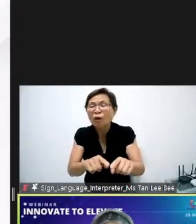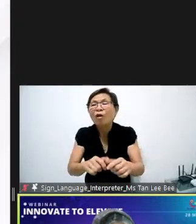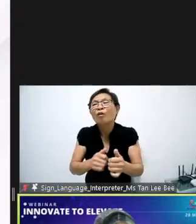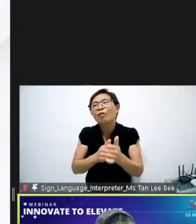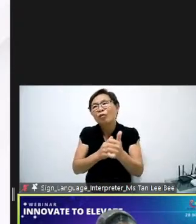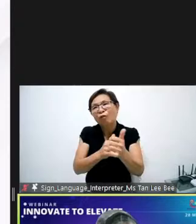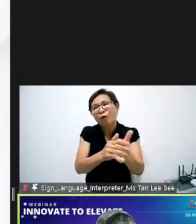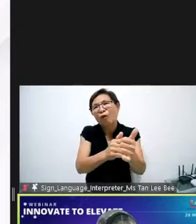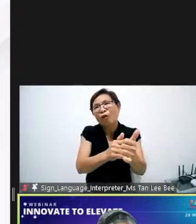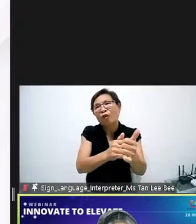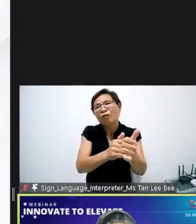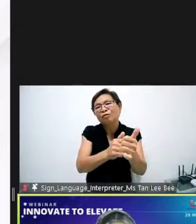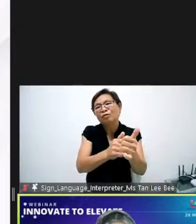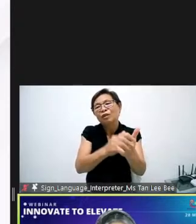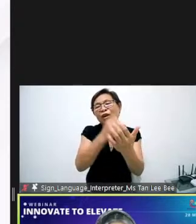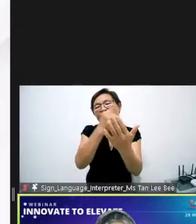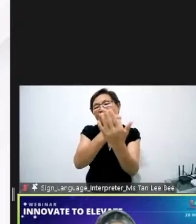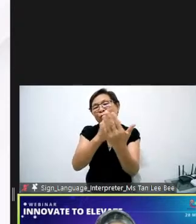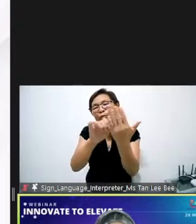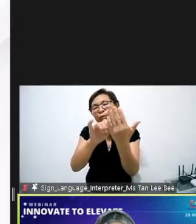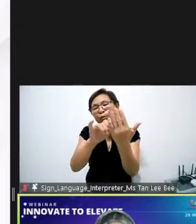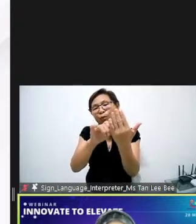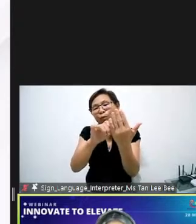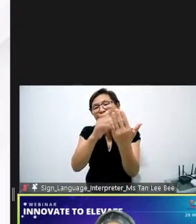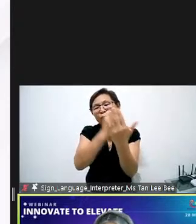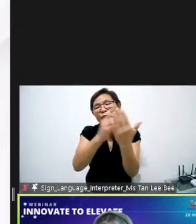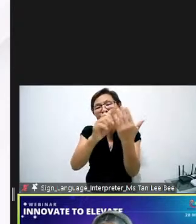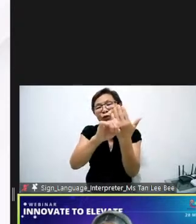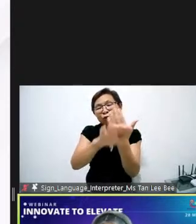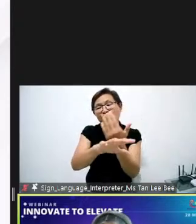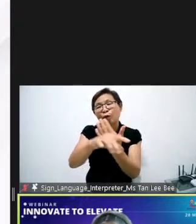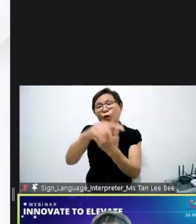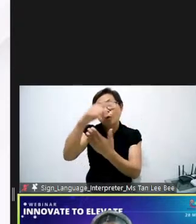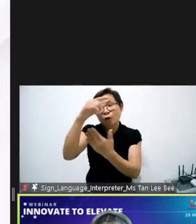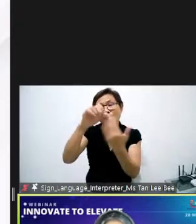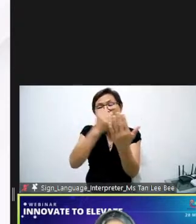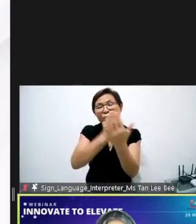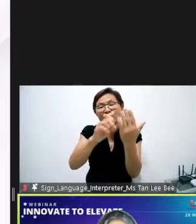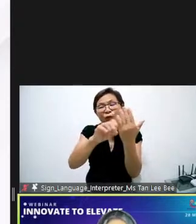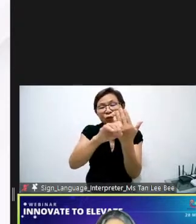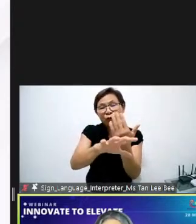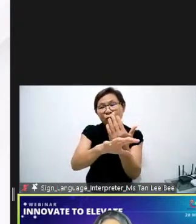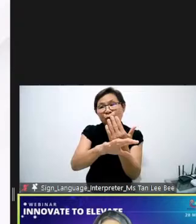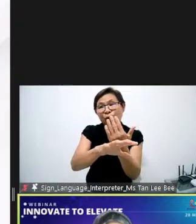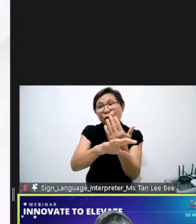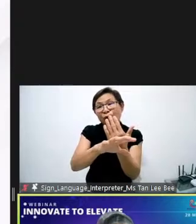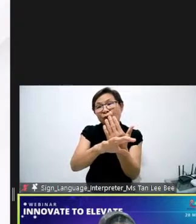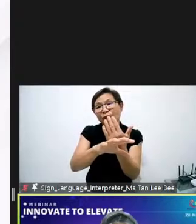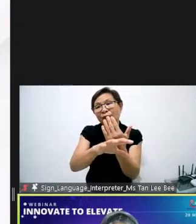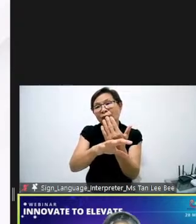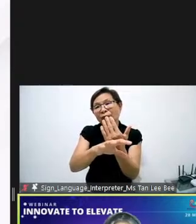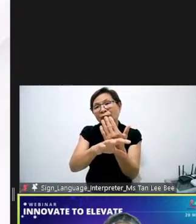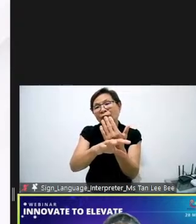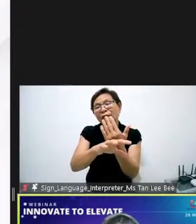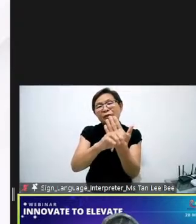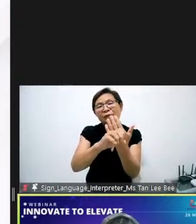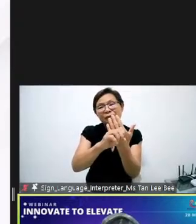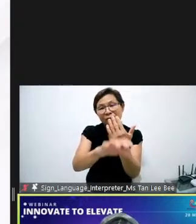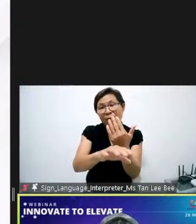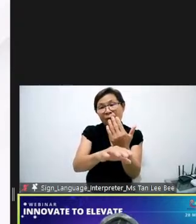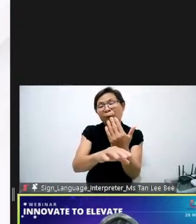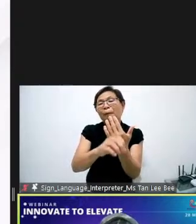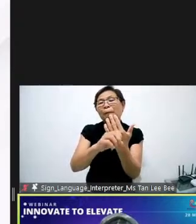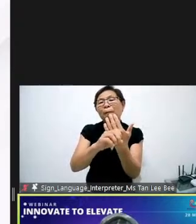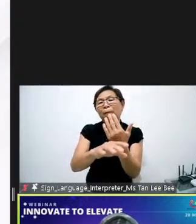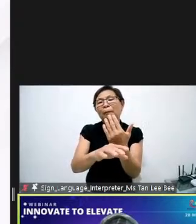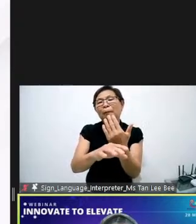this competition. And now, without further delay, I would like to invite our director, Dr. Hajah Hanani Harun